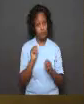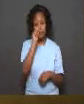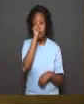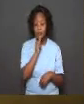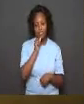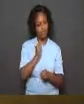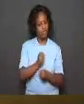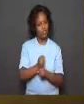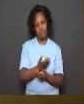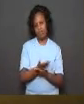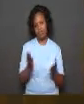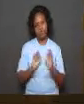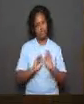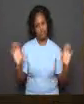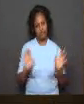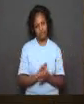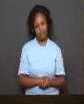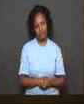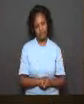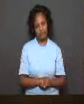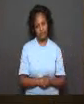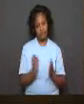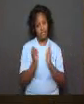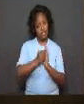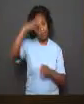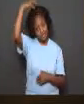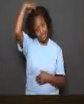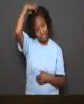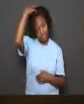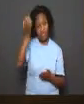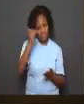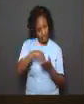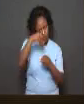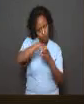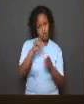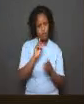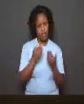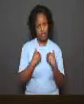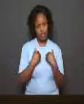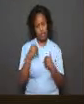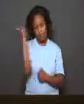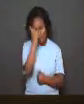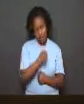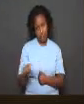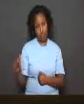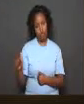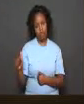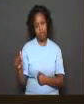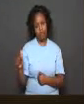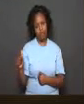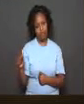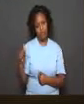secretly. The Constitution also states that any official